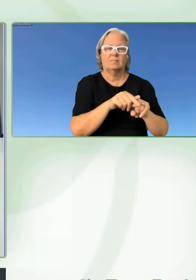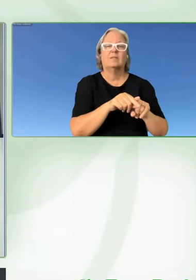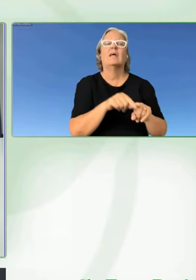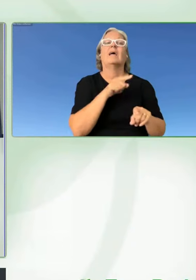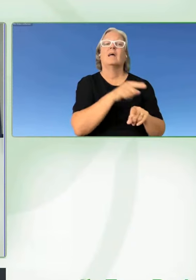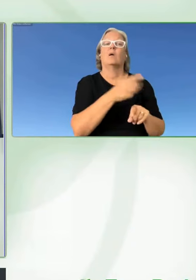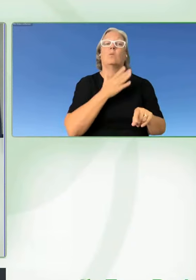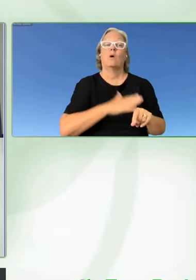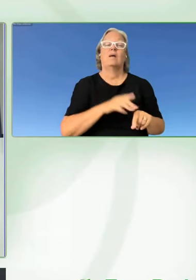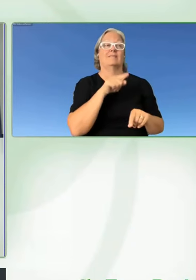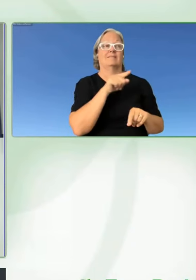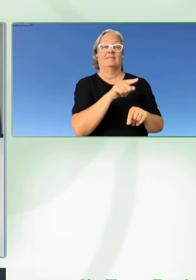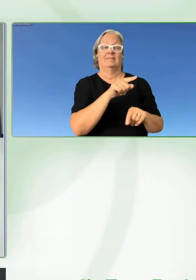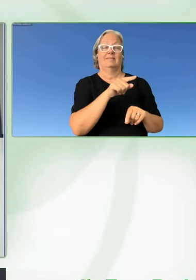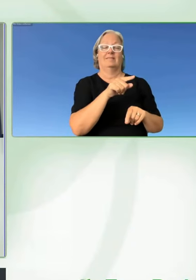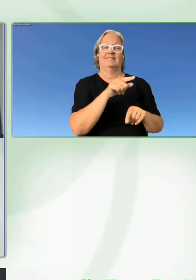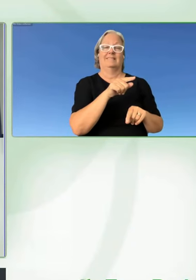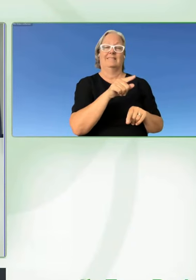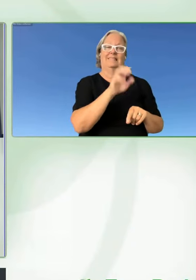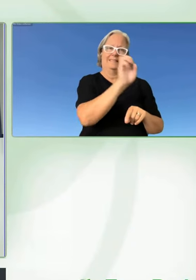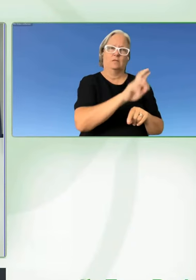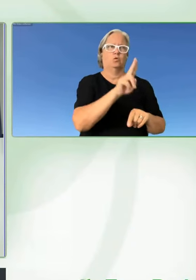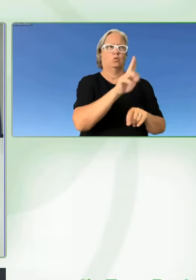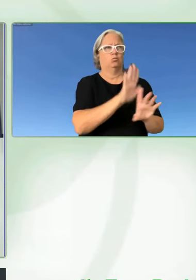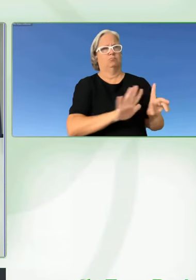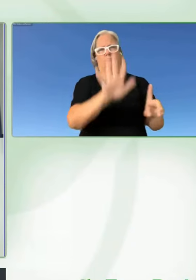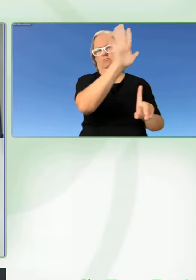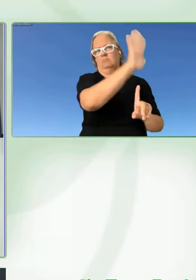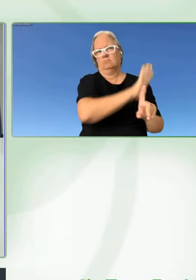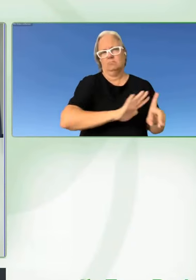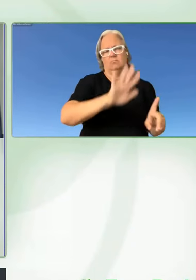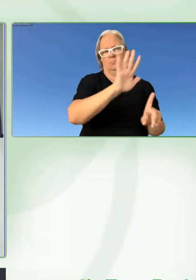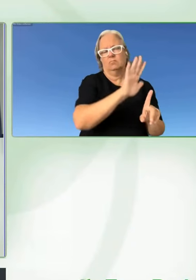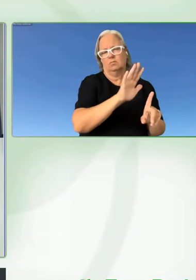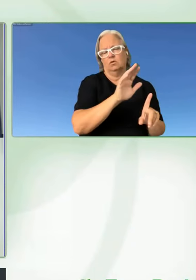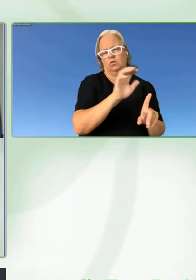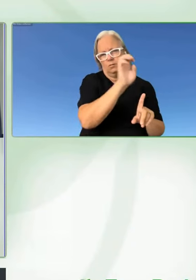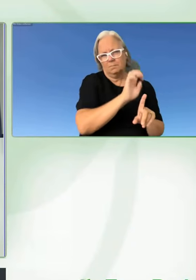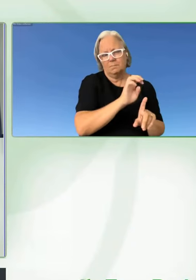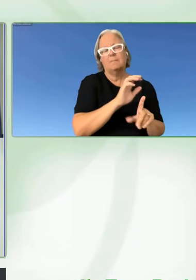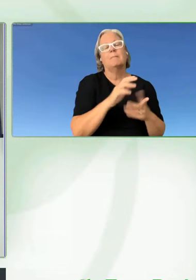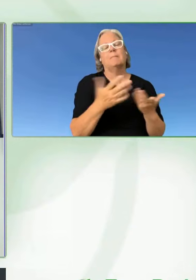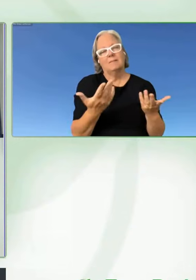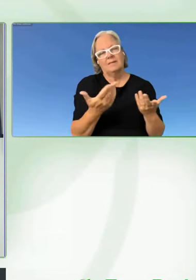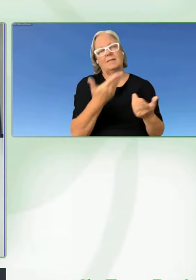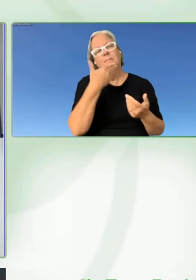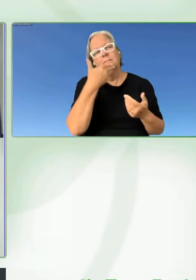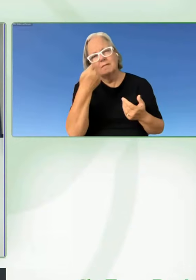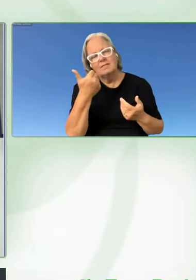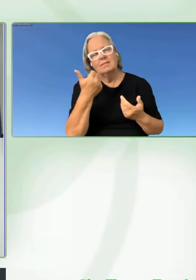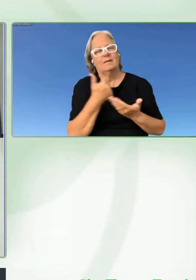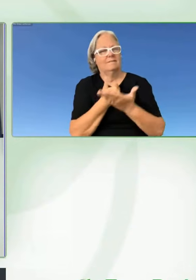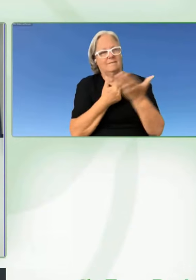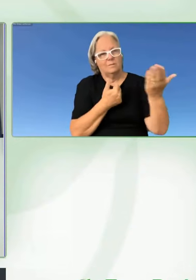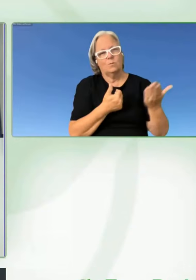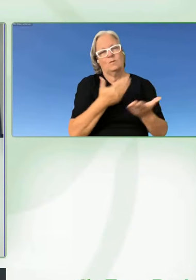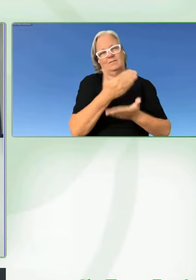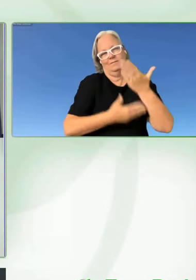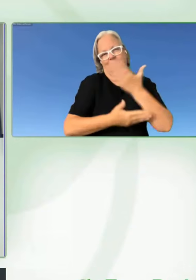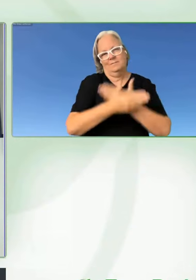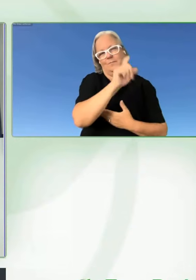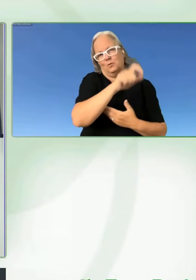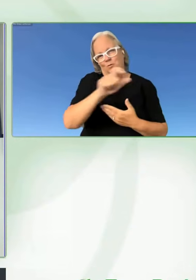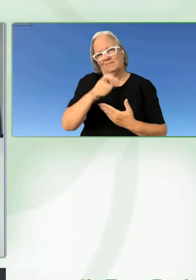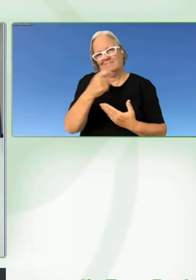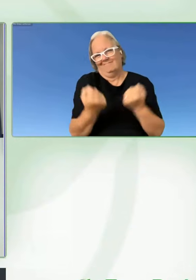Card and improved European parking card for persons with disabilities. And with this